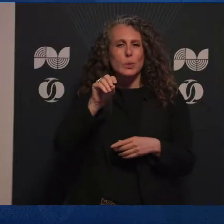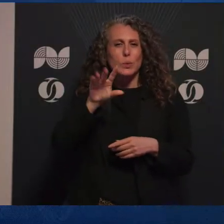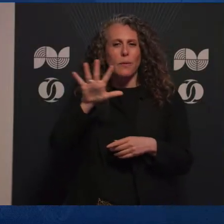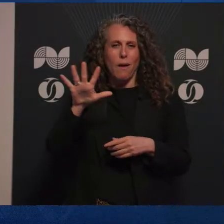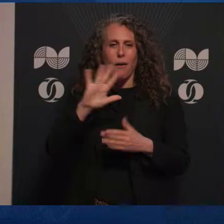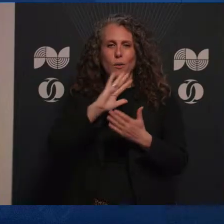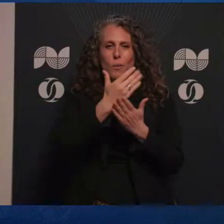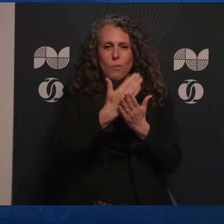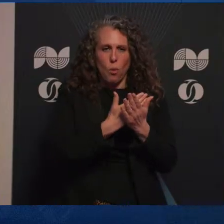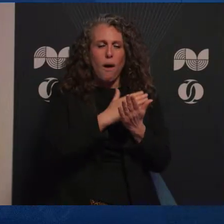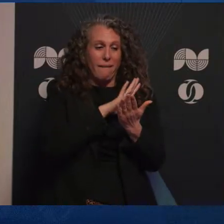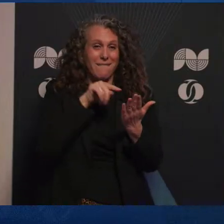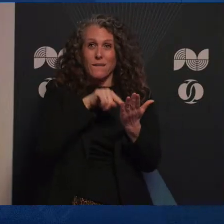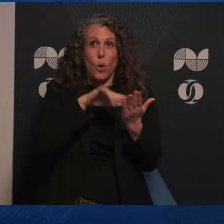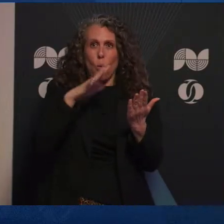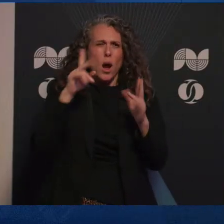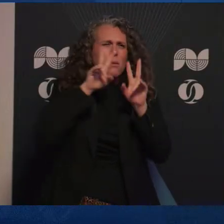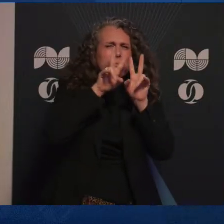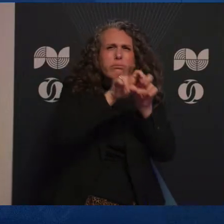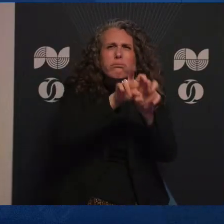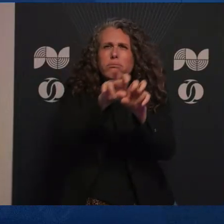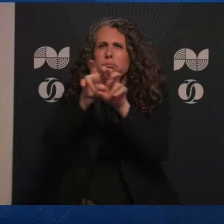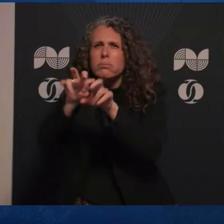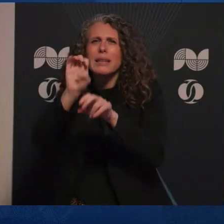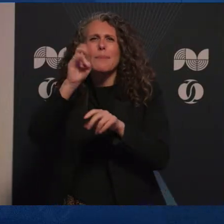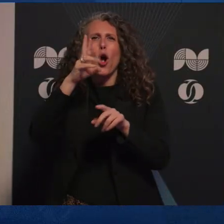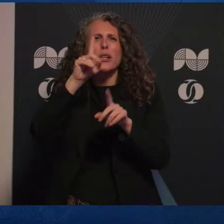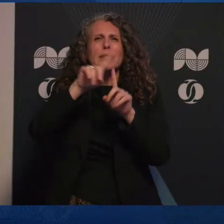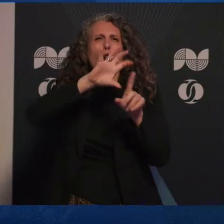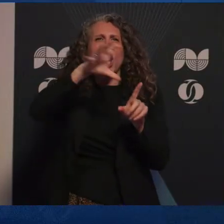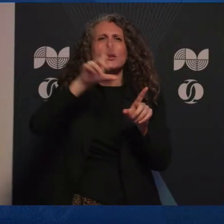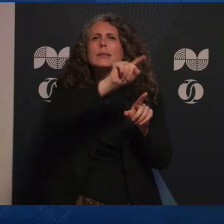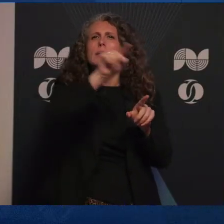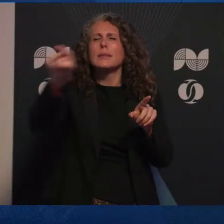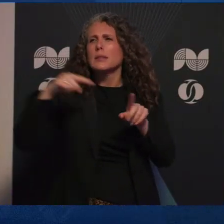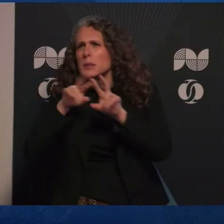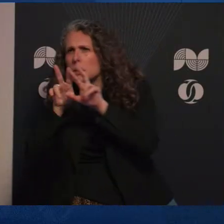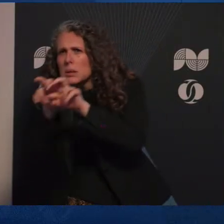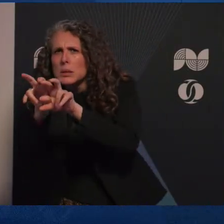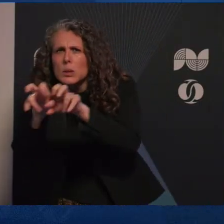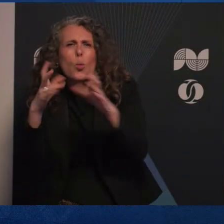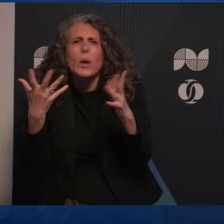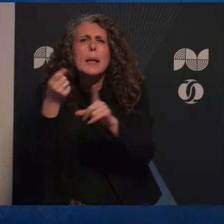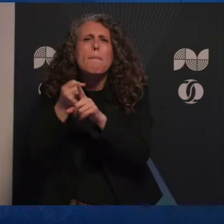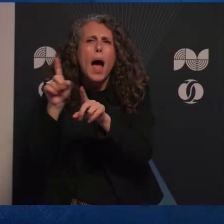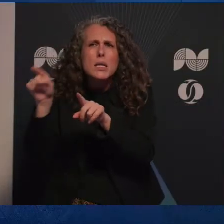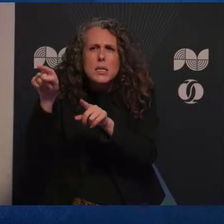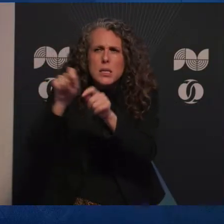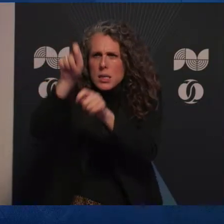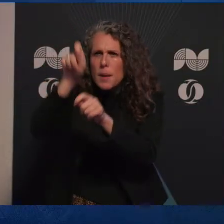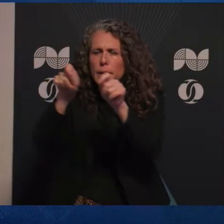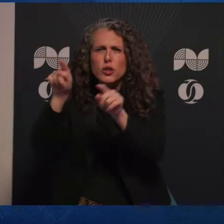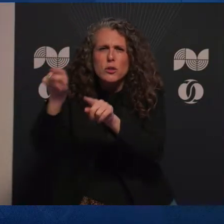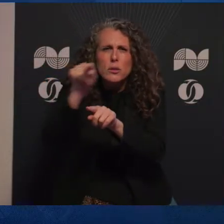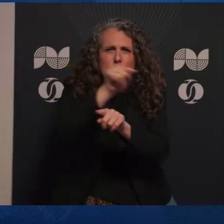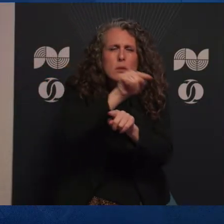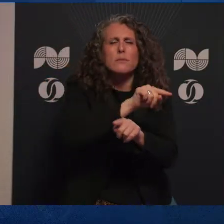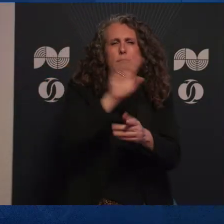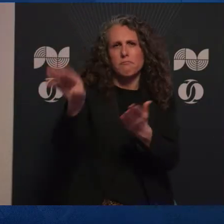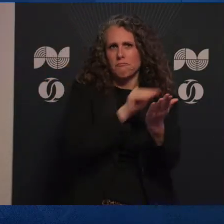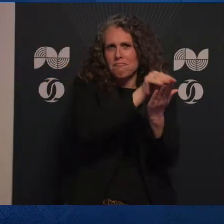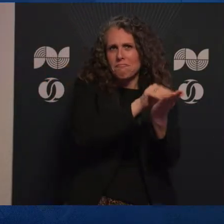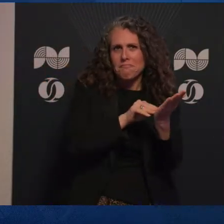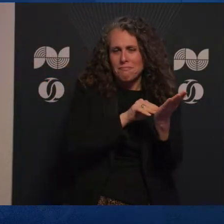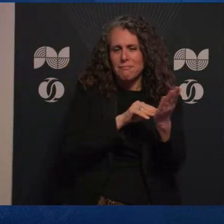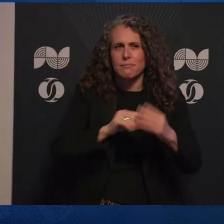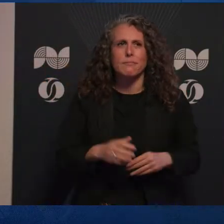the EBRD regions and beyond, and analyses their effectiveness and impact. And so before we get started with the discussion, and before I introduce our